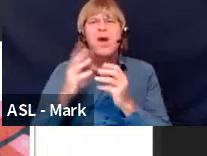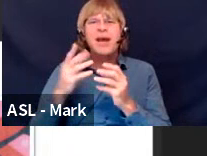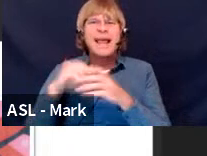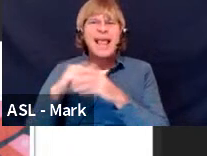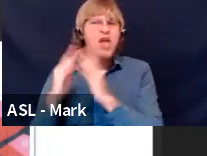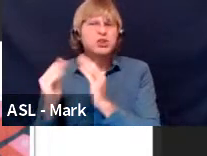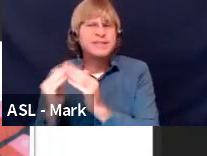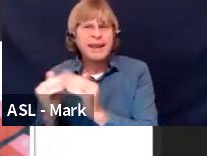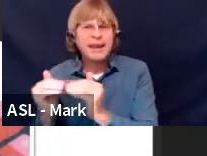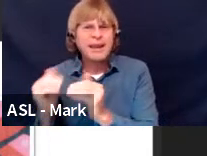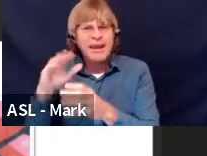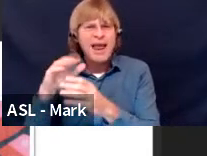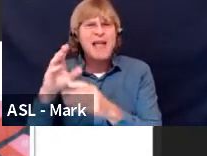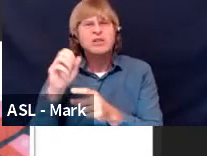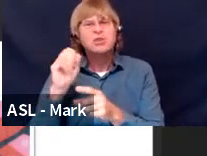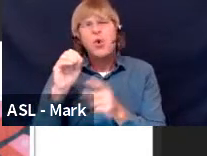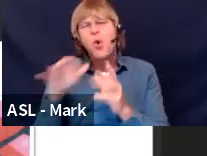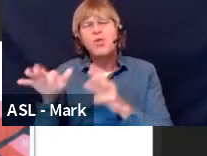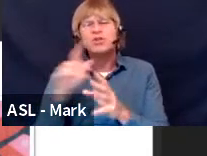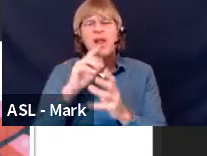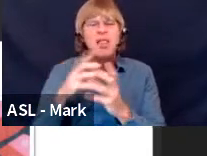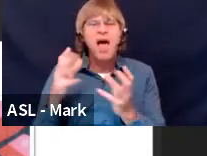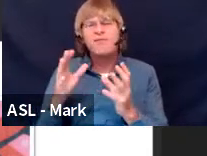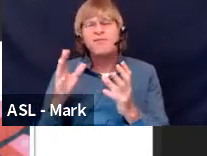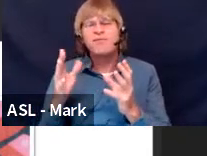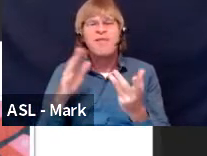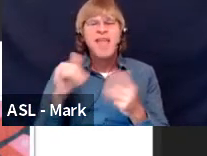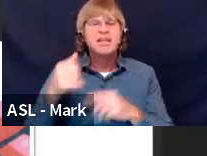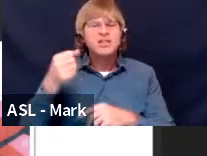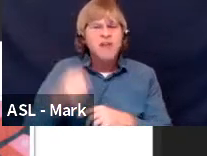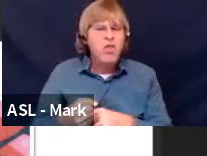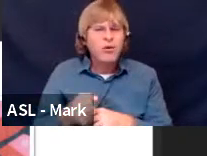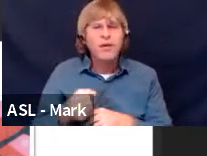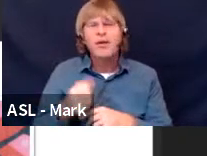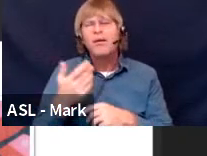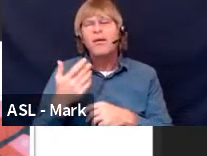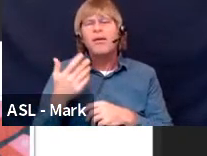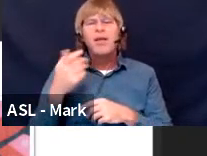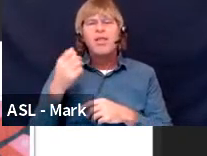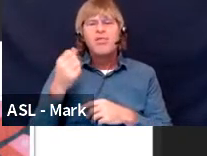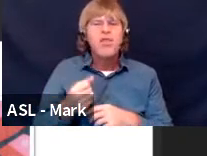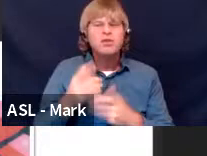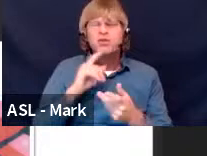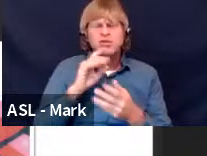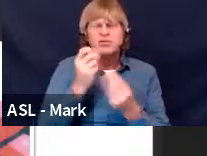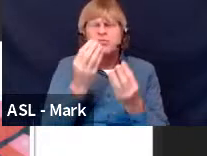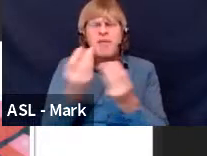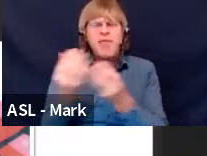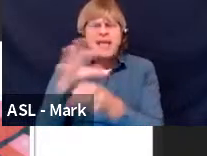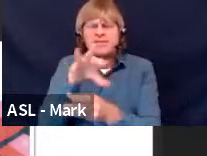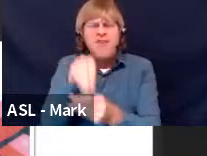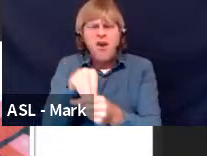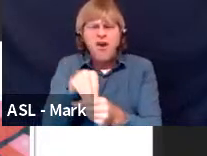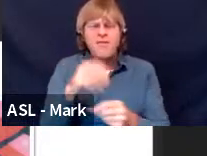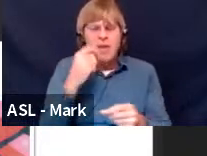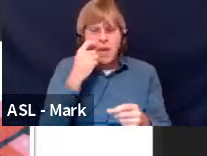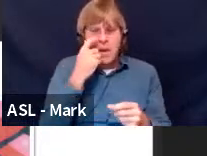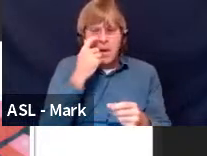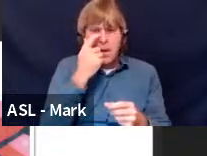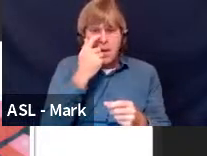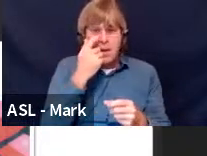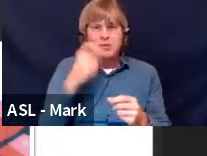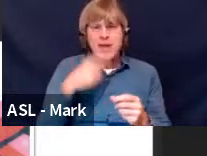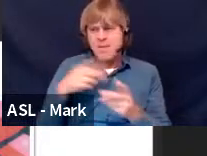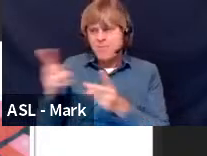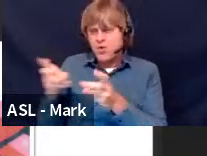city. And so there's a lot of this southernness that's there. And so there's all of these things. And I